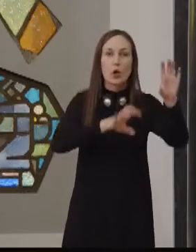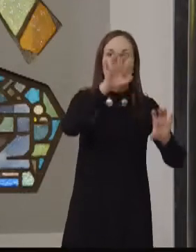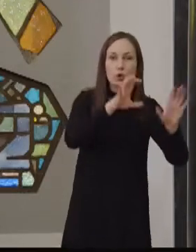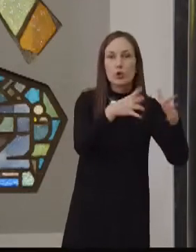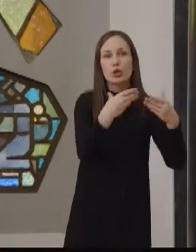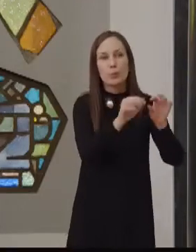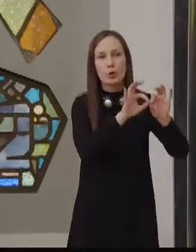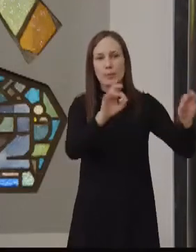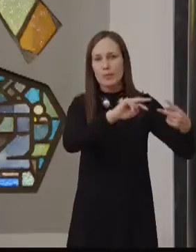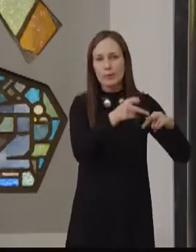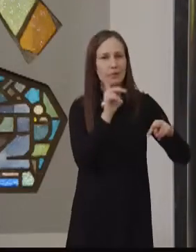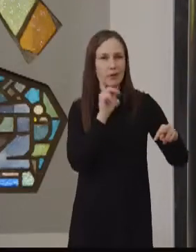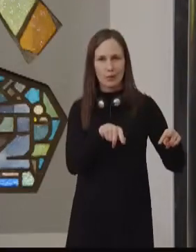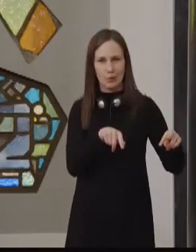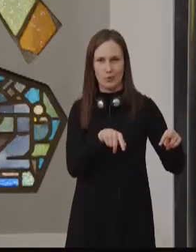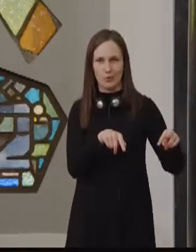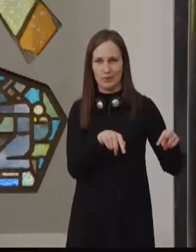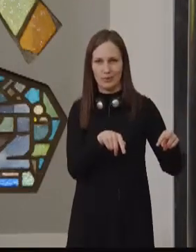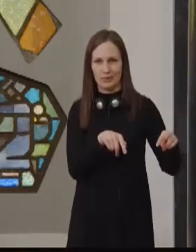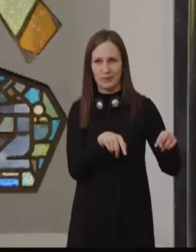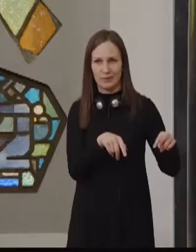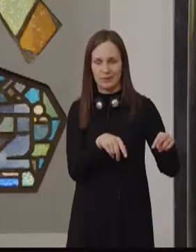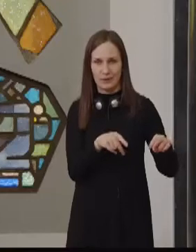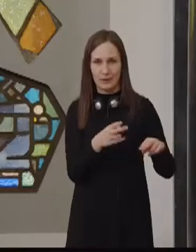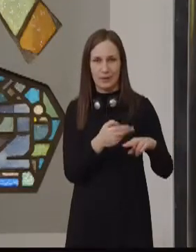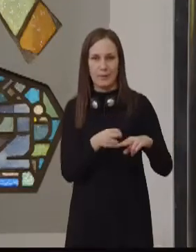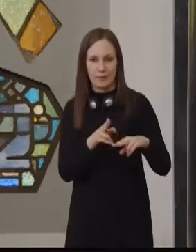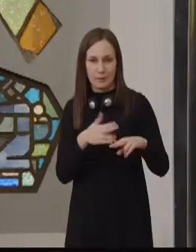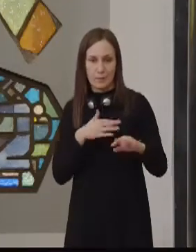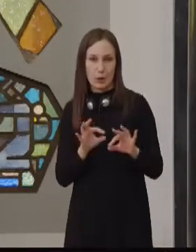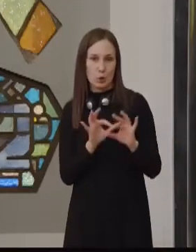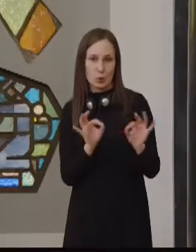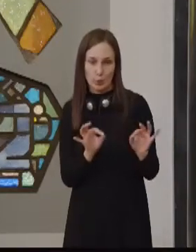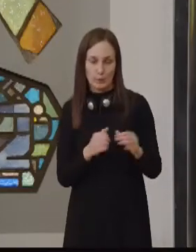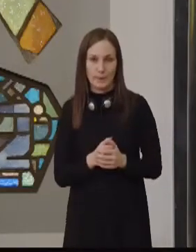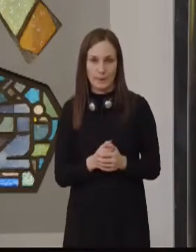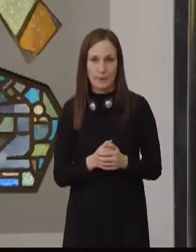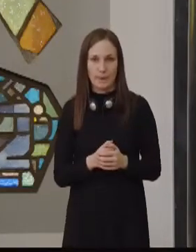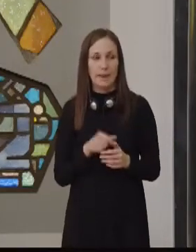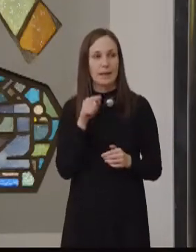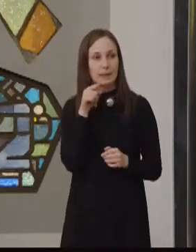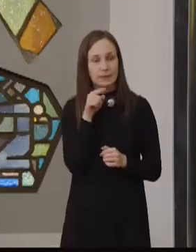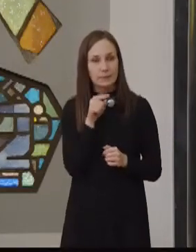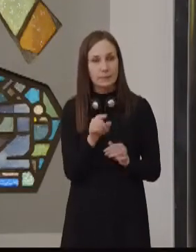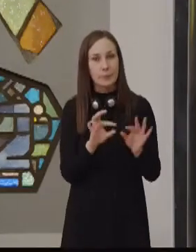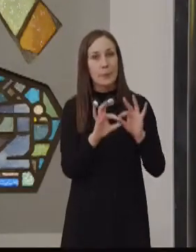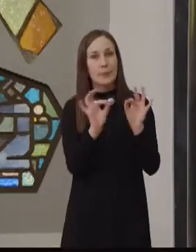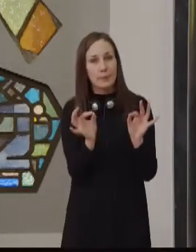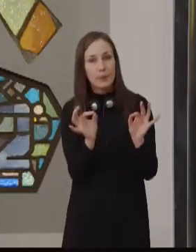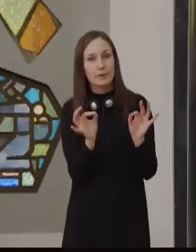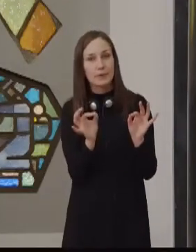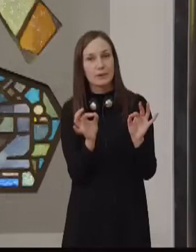relations do not attempt to change the definition of the